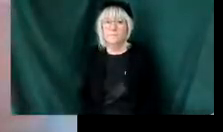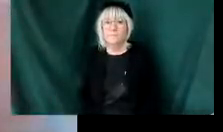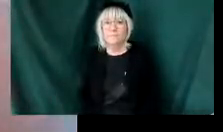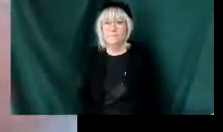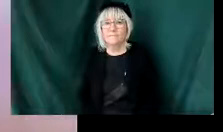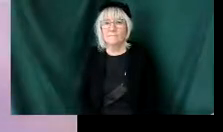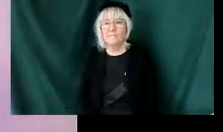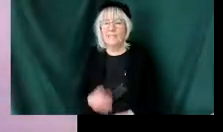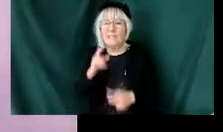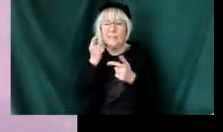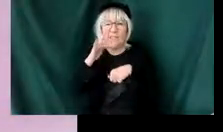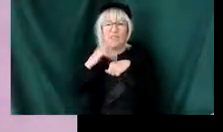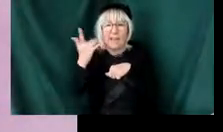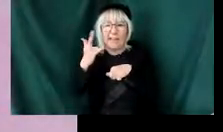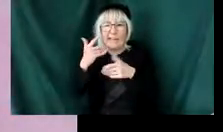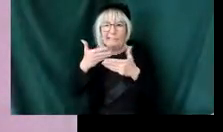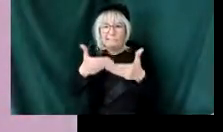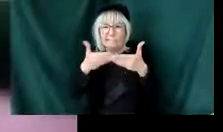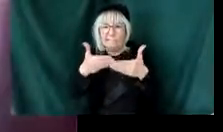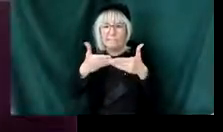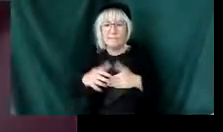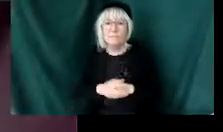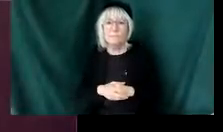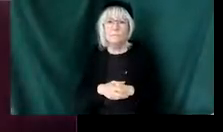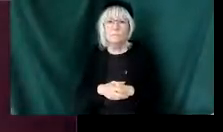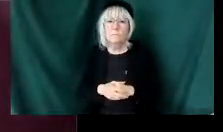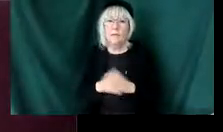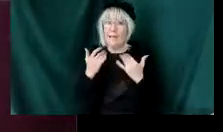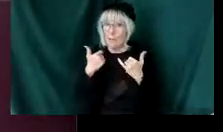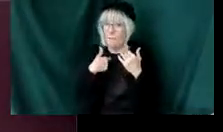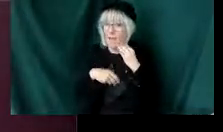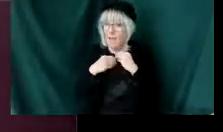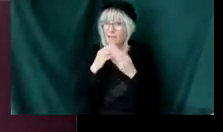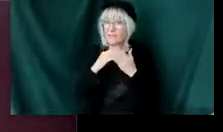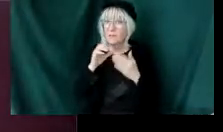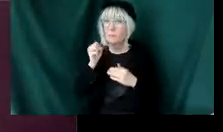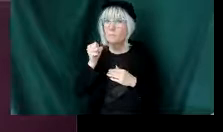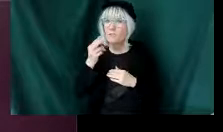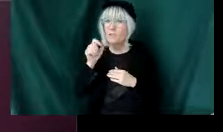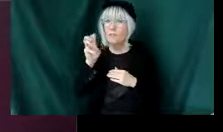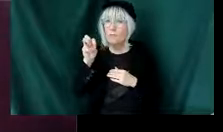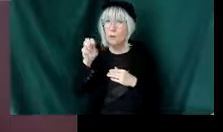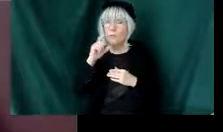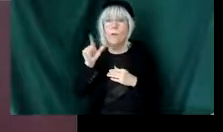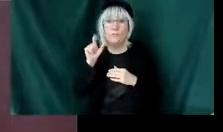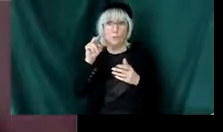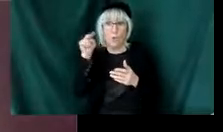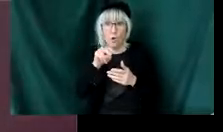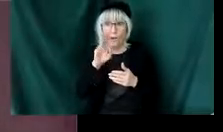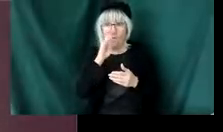It's kind of shiny. I'm starting to build up some shadows that are telling the person looking at the